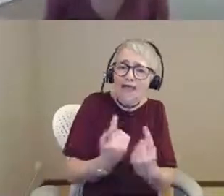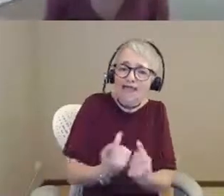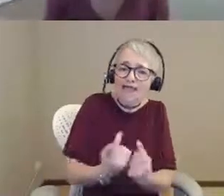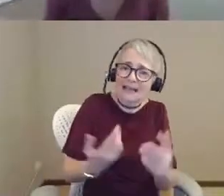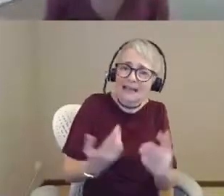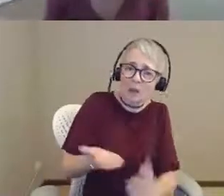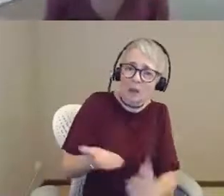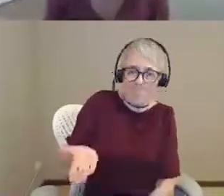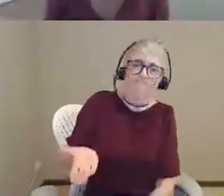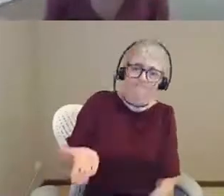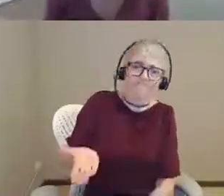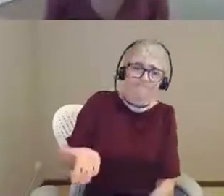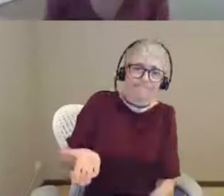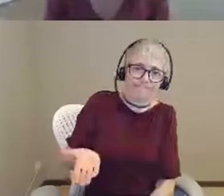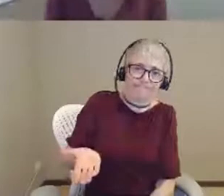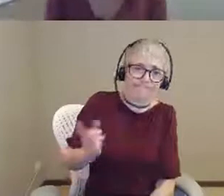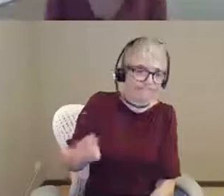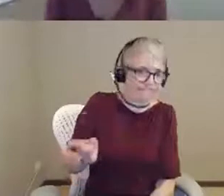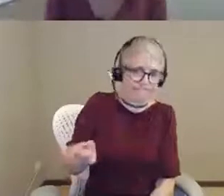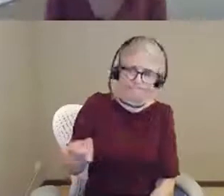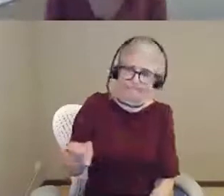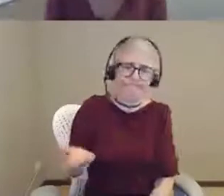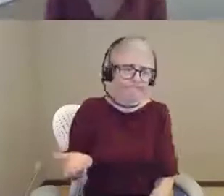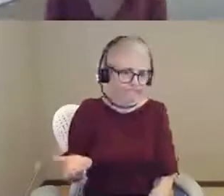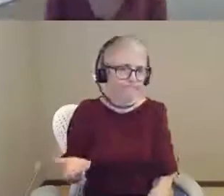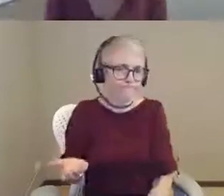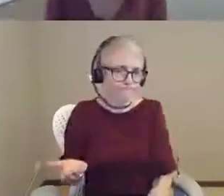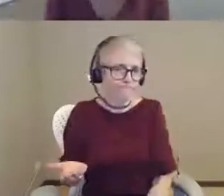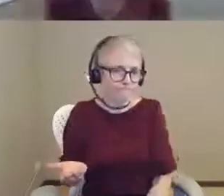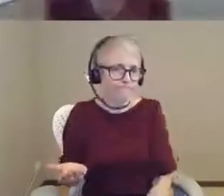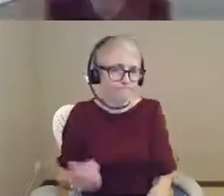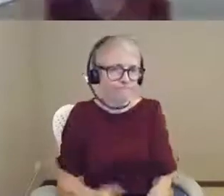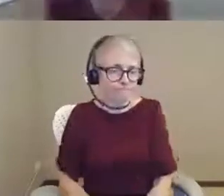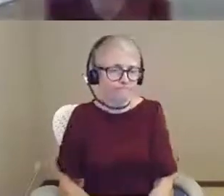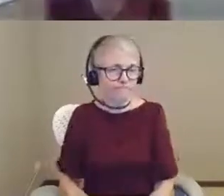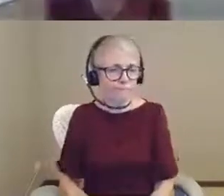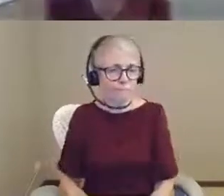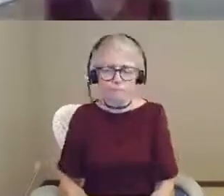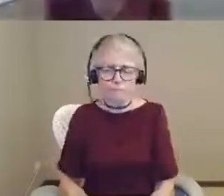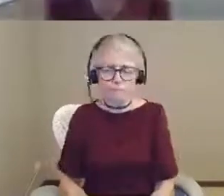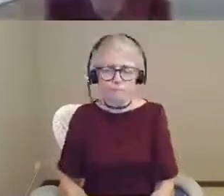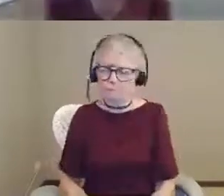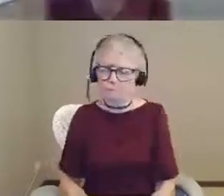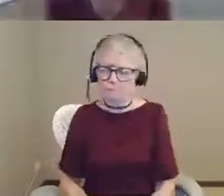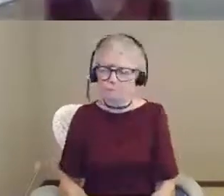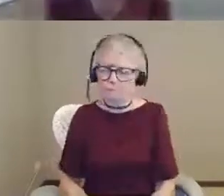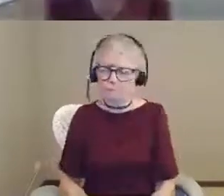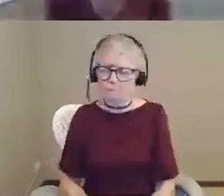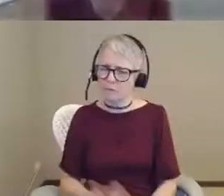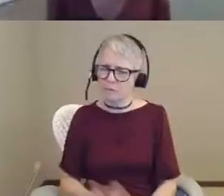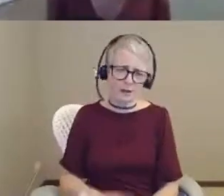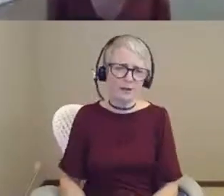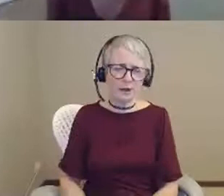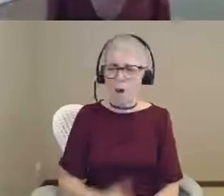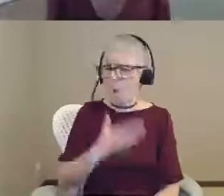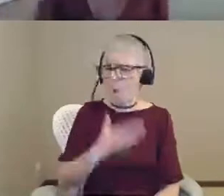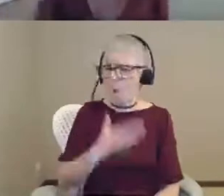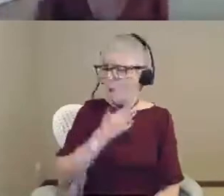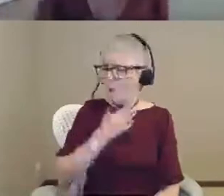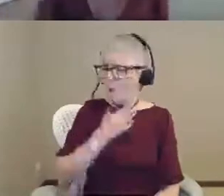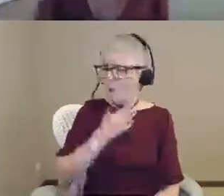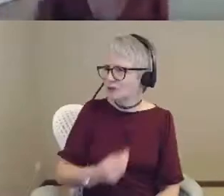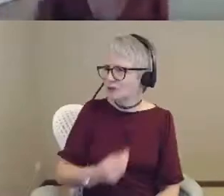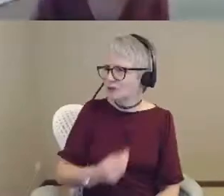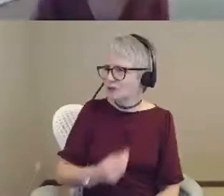point into making accessible content, that type of tool really helps a lot. So I'd love to see ways that the